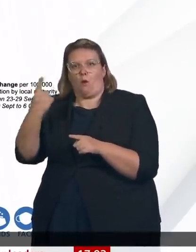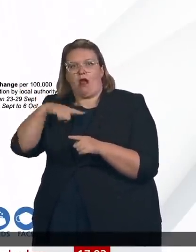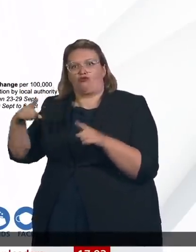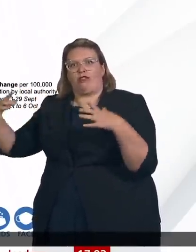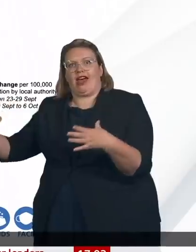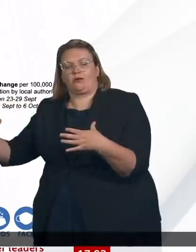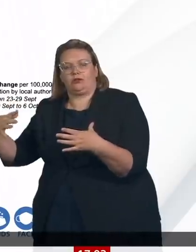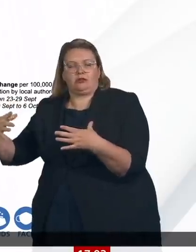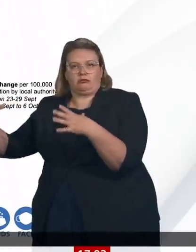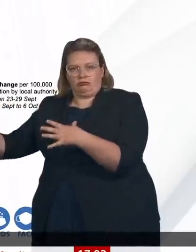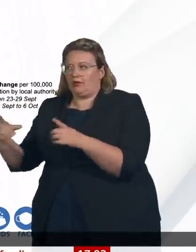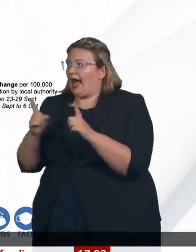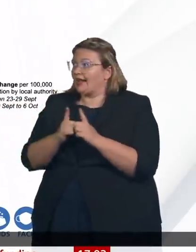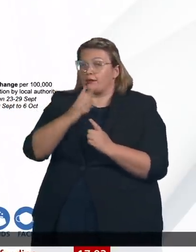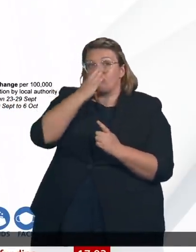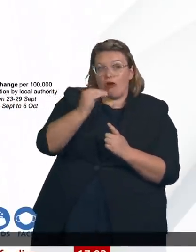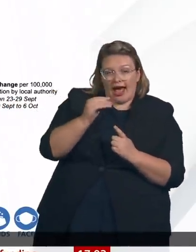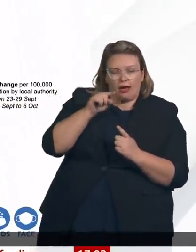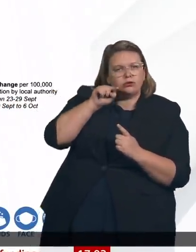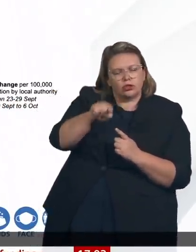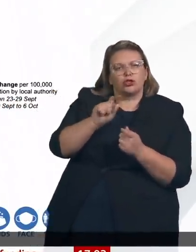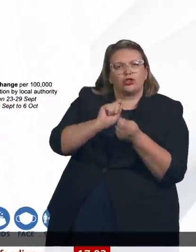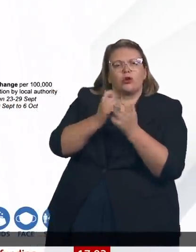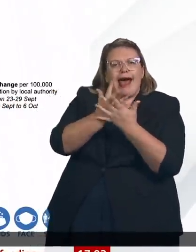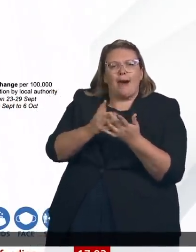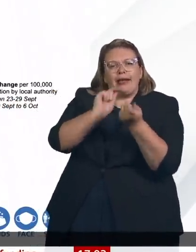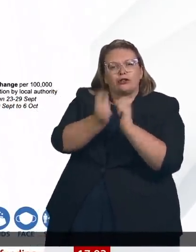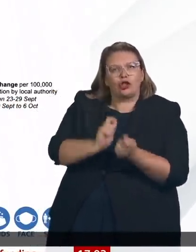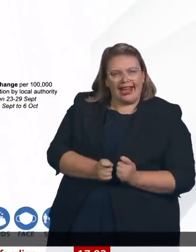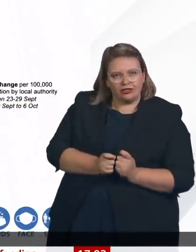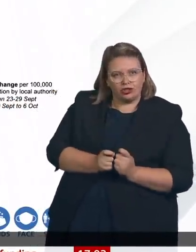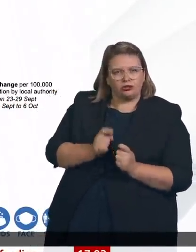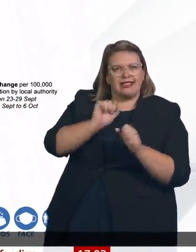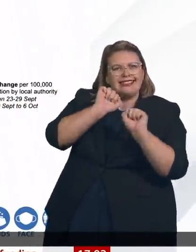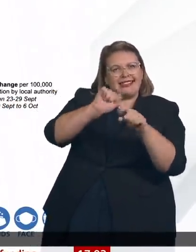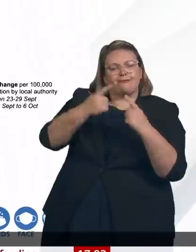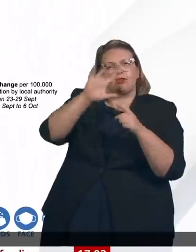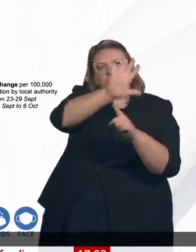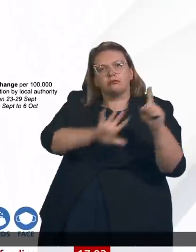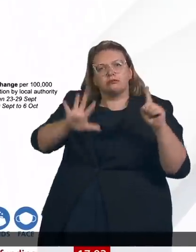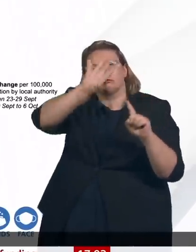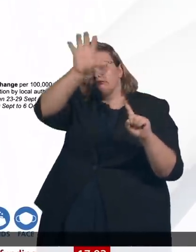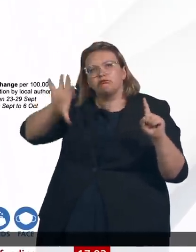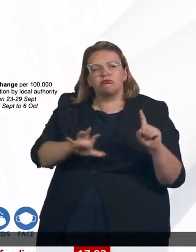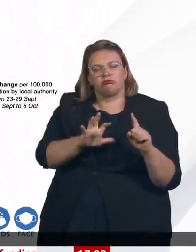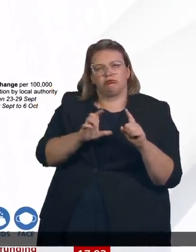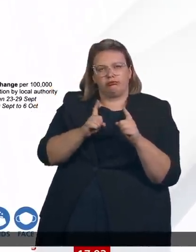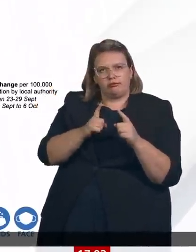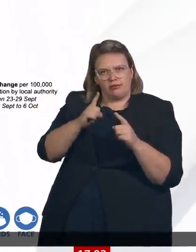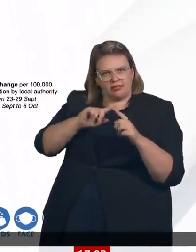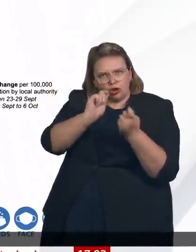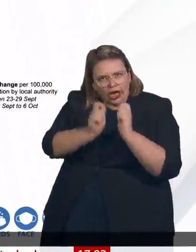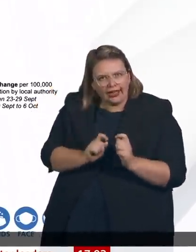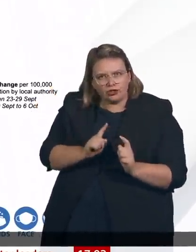change per 100,000 population, all by local authority area level. And the darker colours